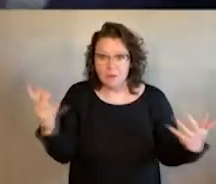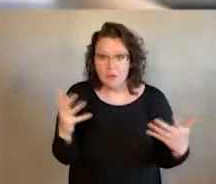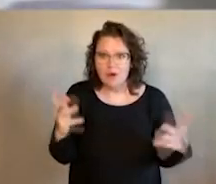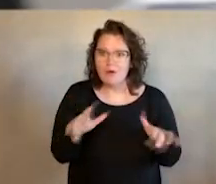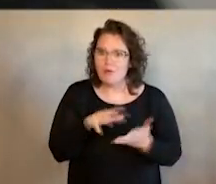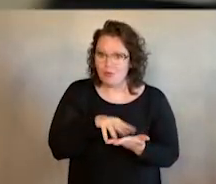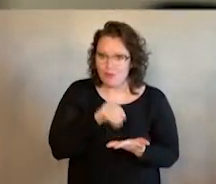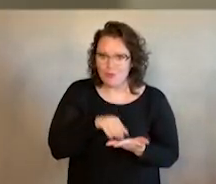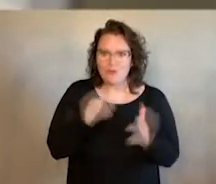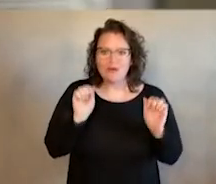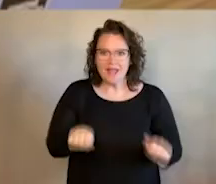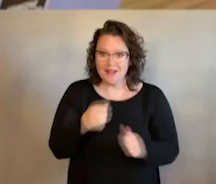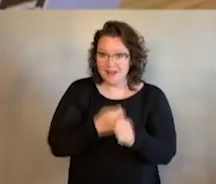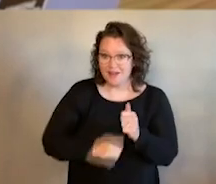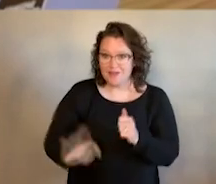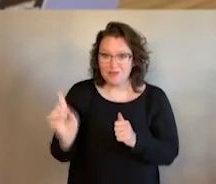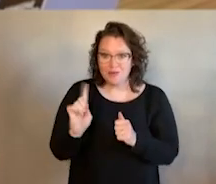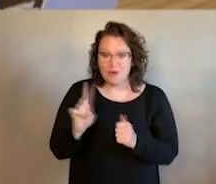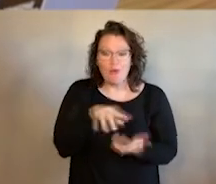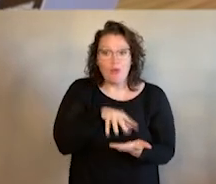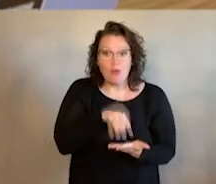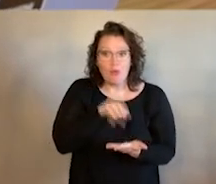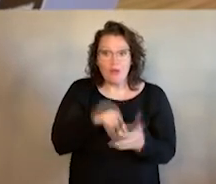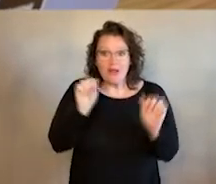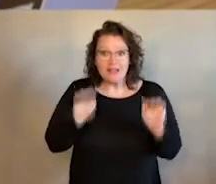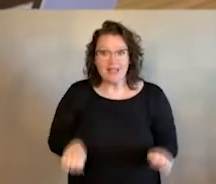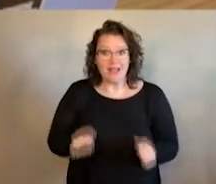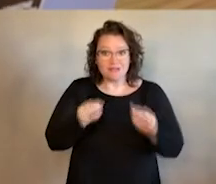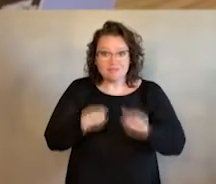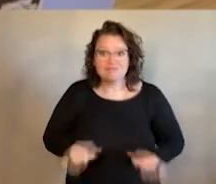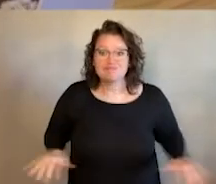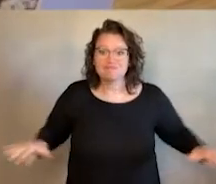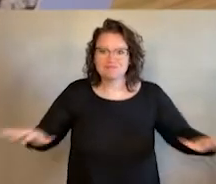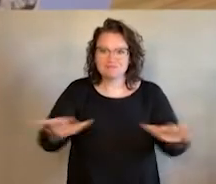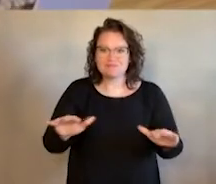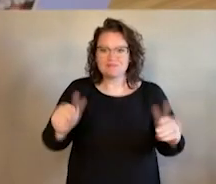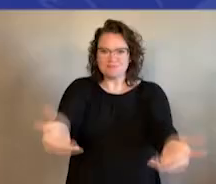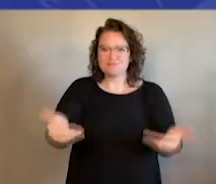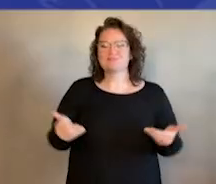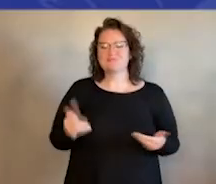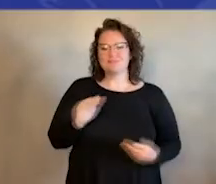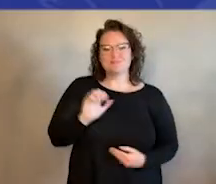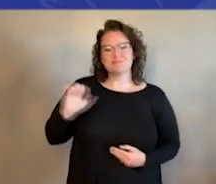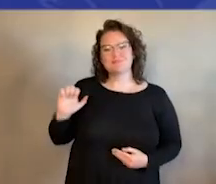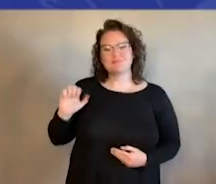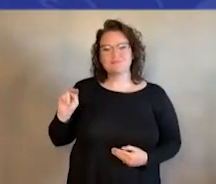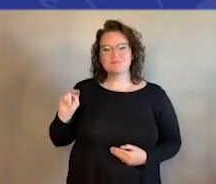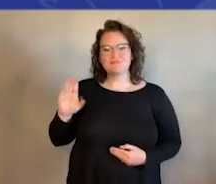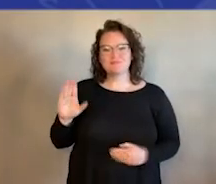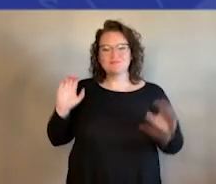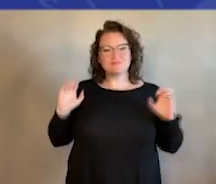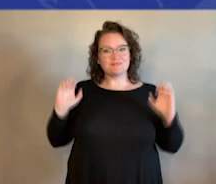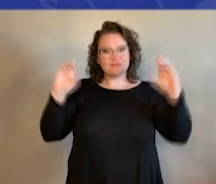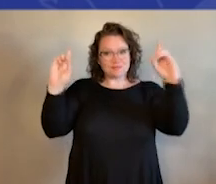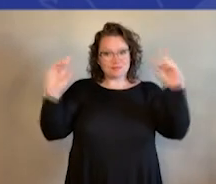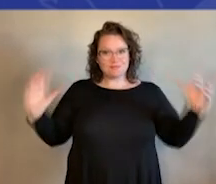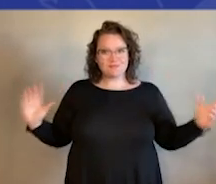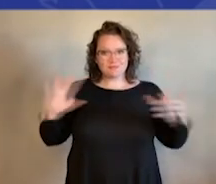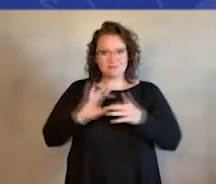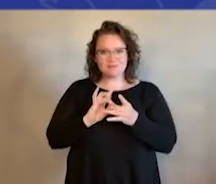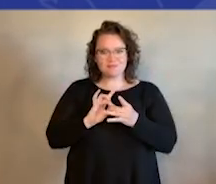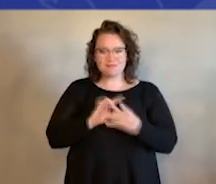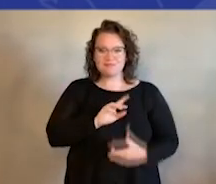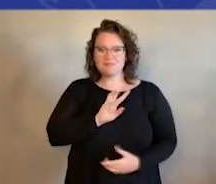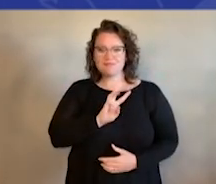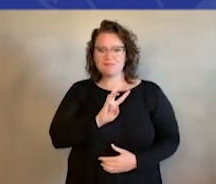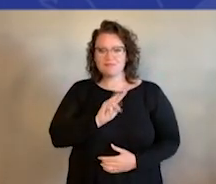can happen anywhere. In fact, learning can happen everywhere. Welcome to Eastern Carolina Education Connection,